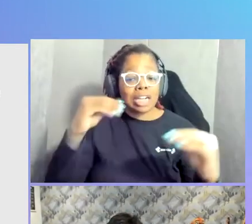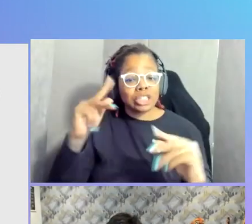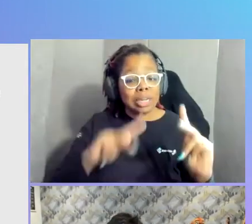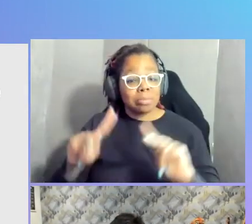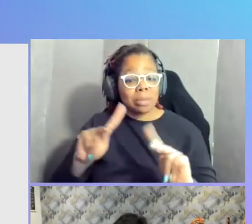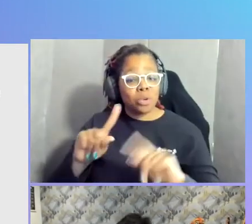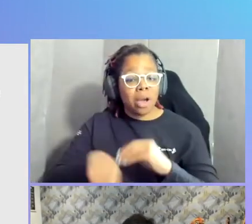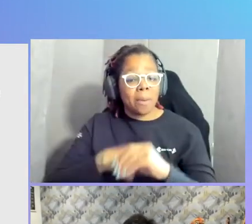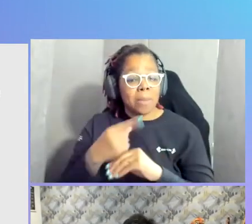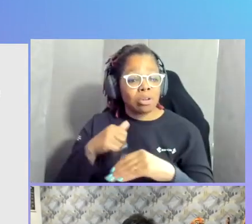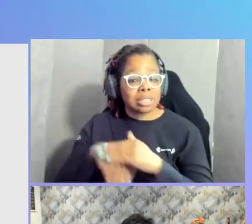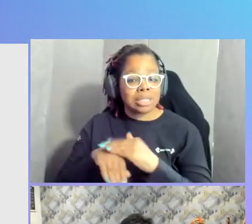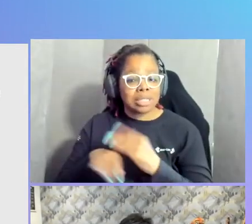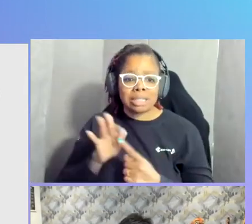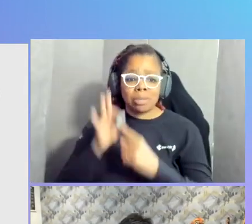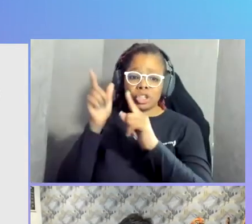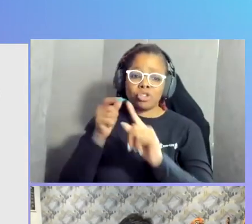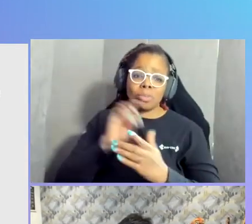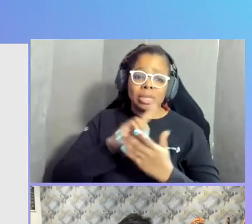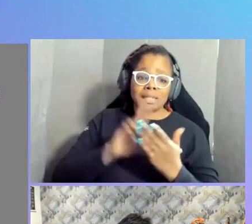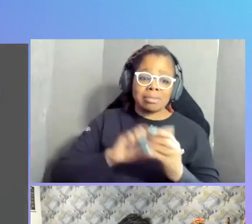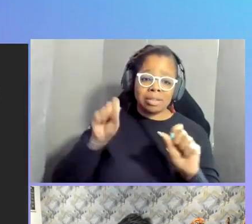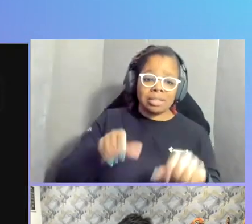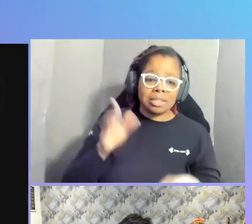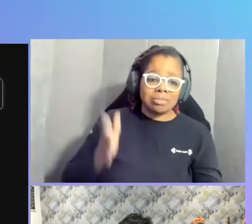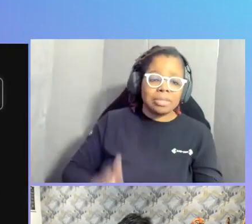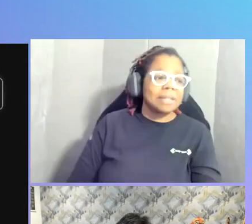especially coming from the design system side.